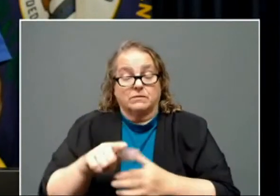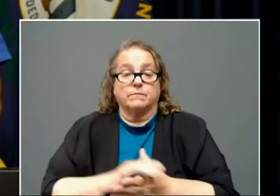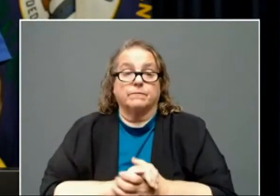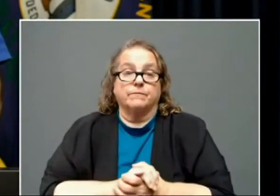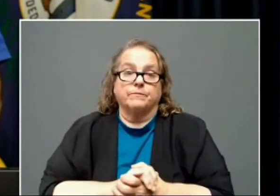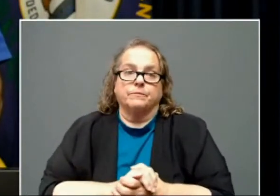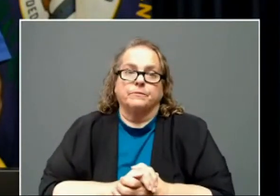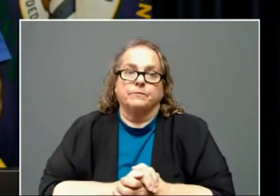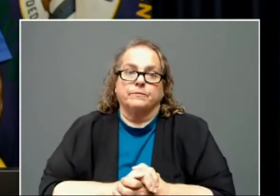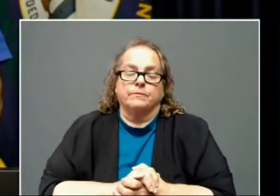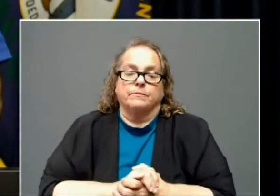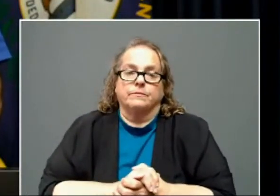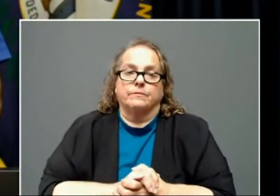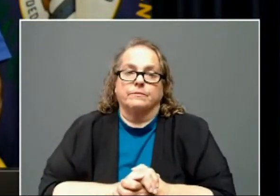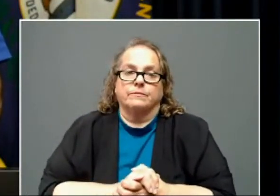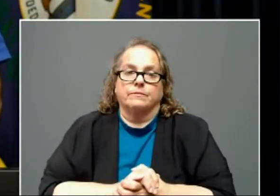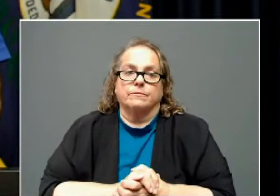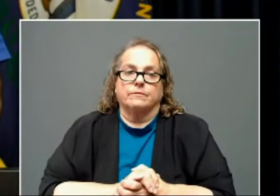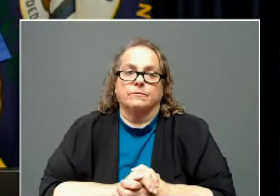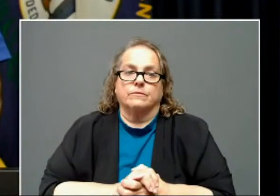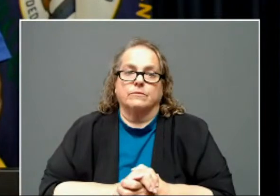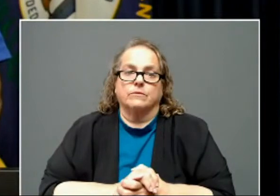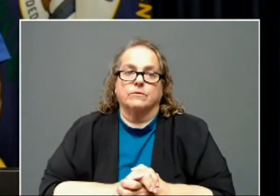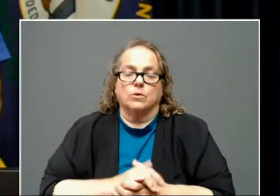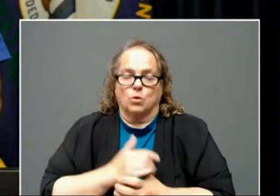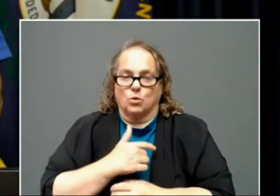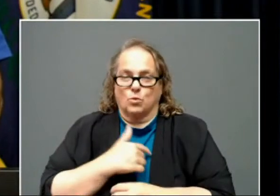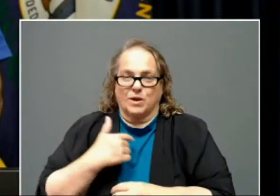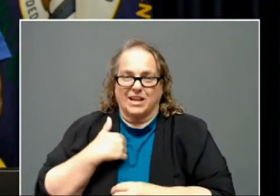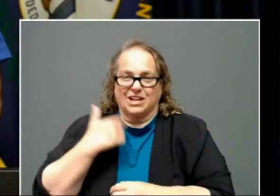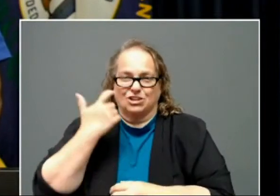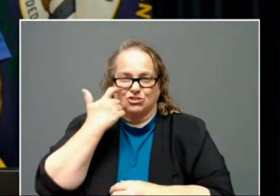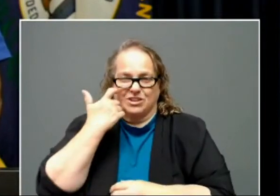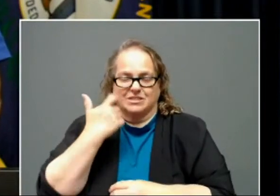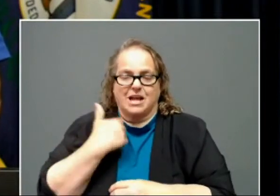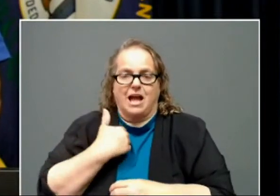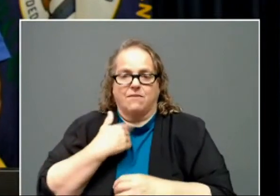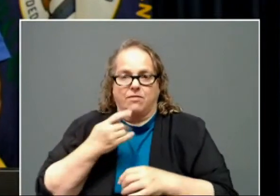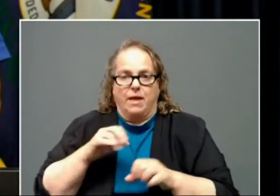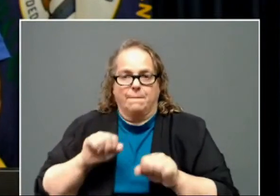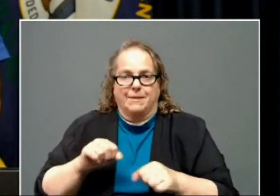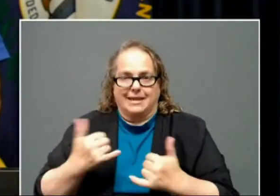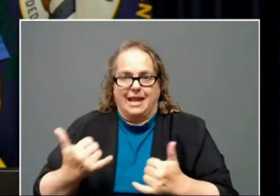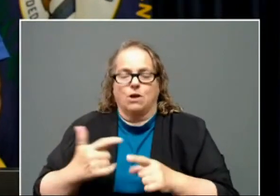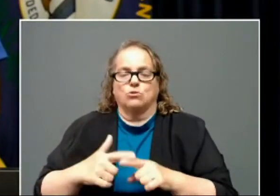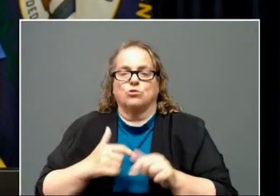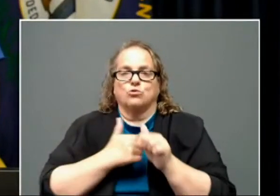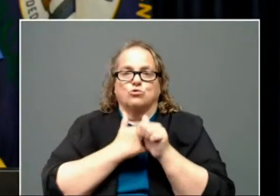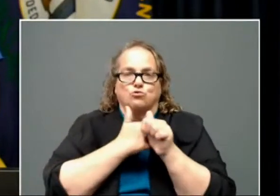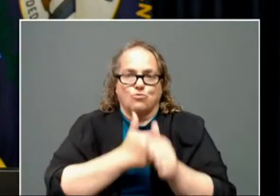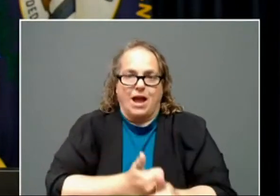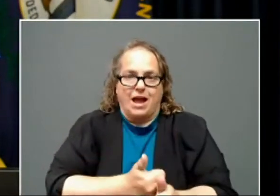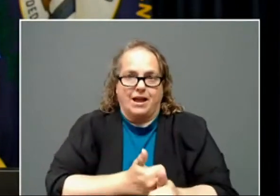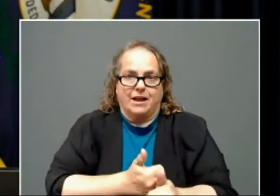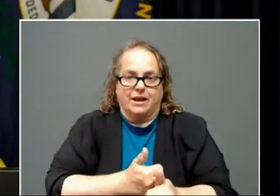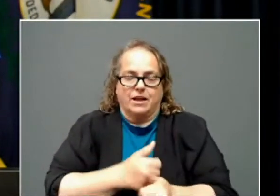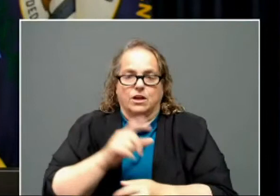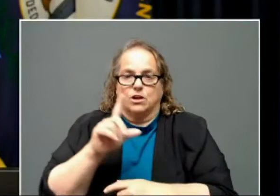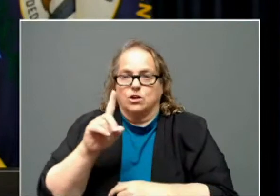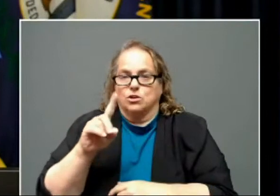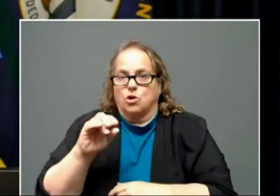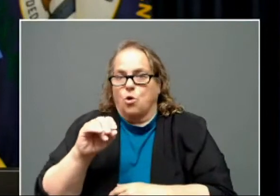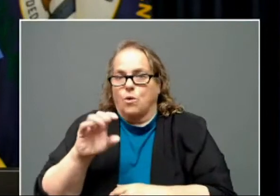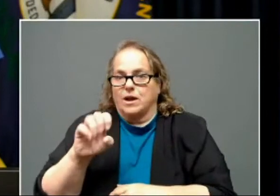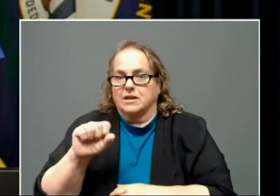We have just gotten the ability, I think, going back to track doses that were